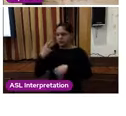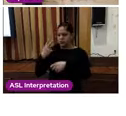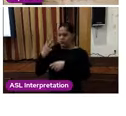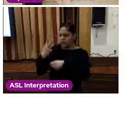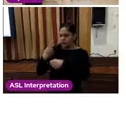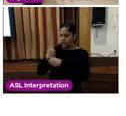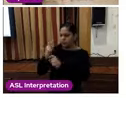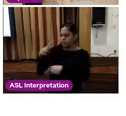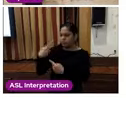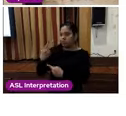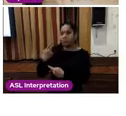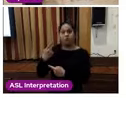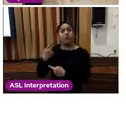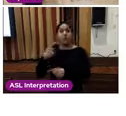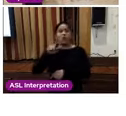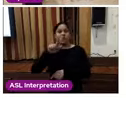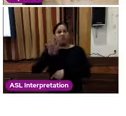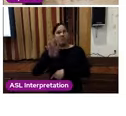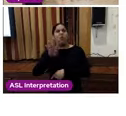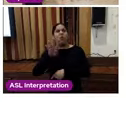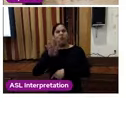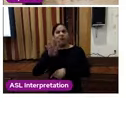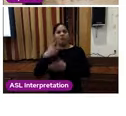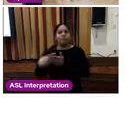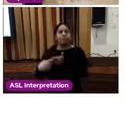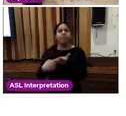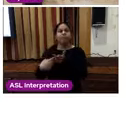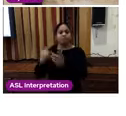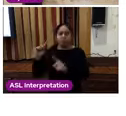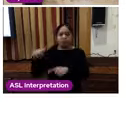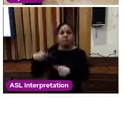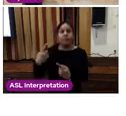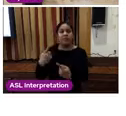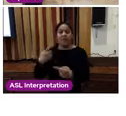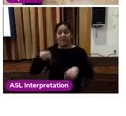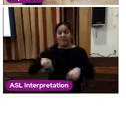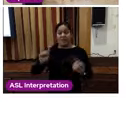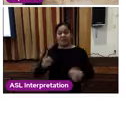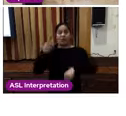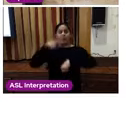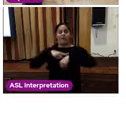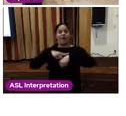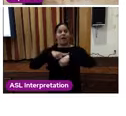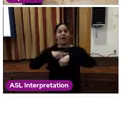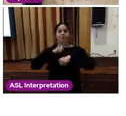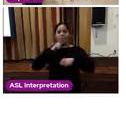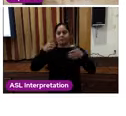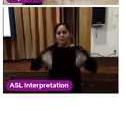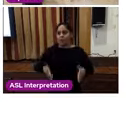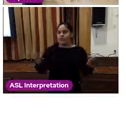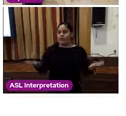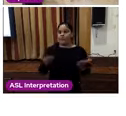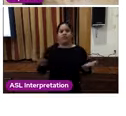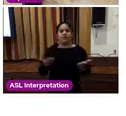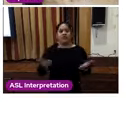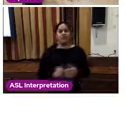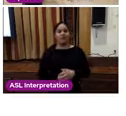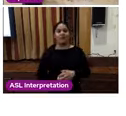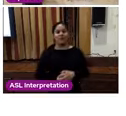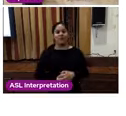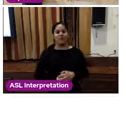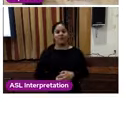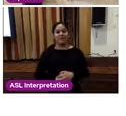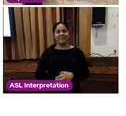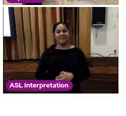town halls during the pandemic, but this is our first one in person. And so I wanted to make sure that we